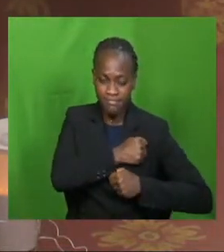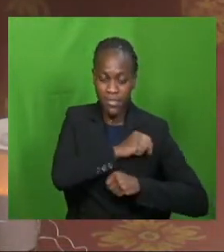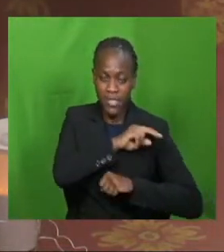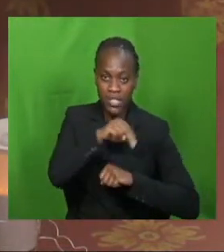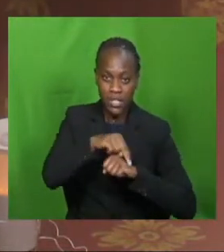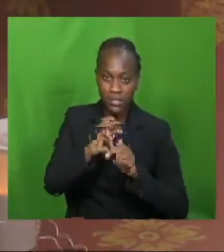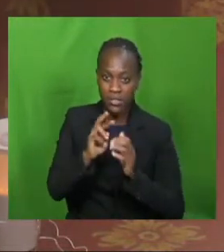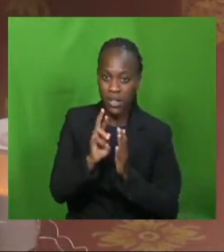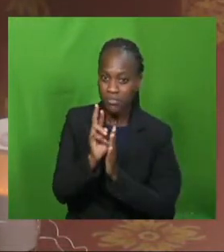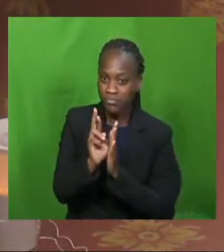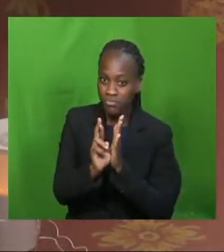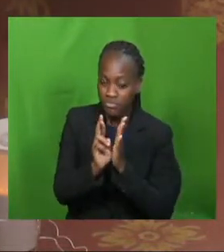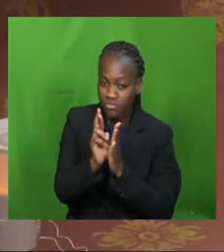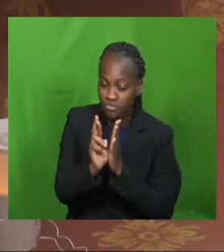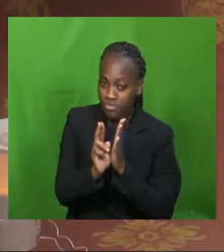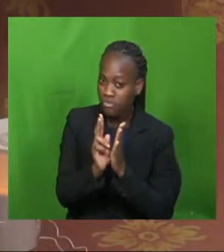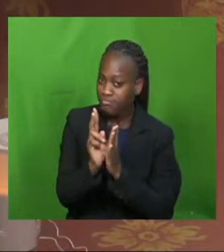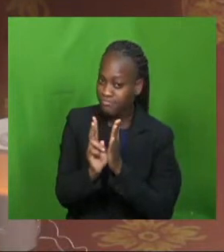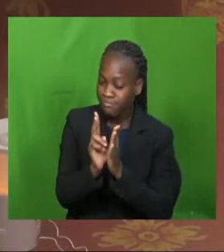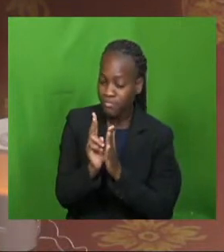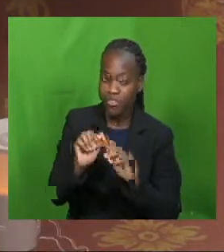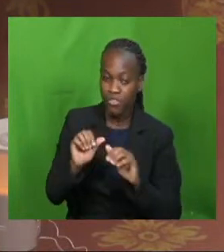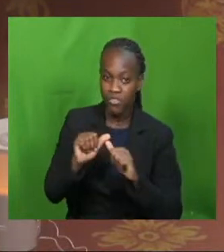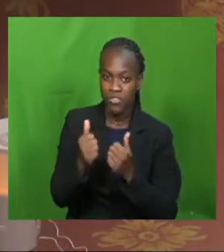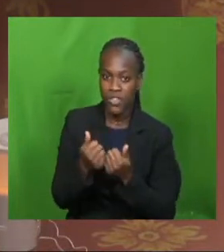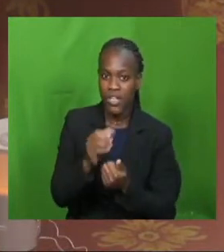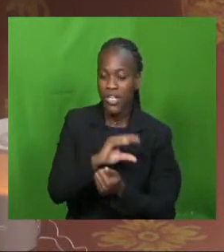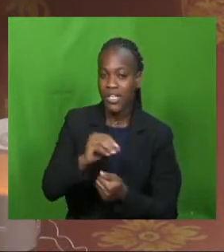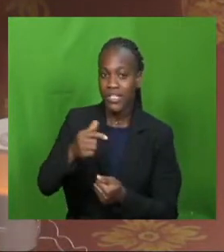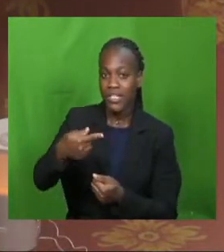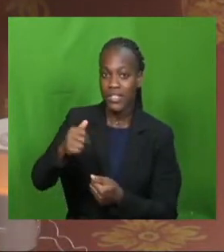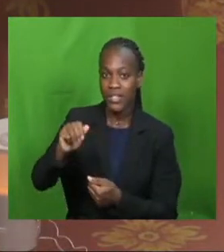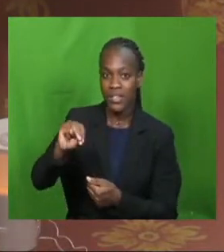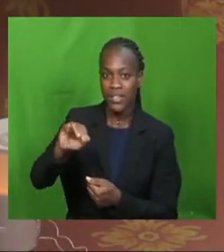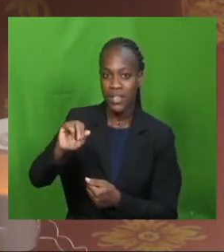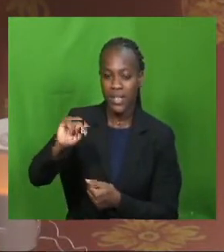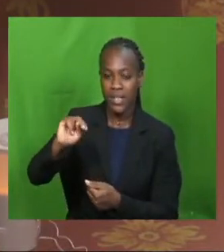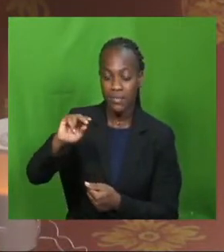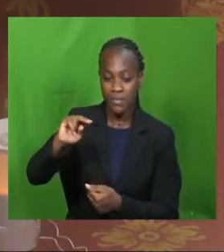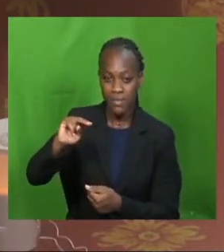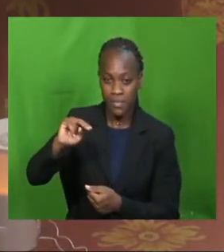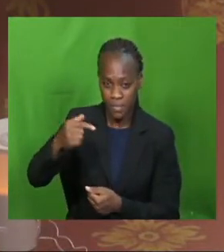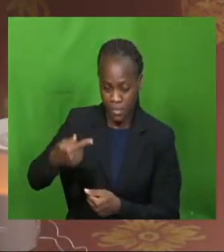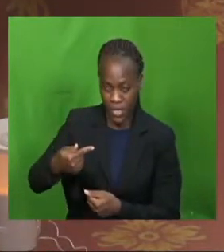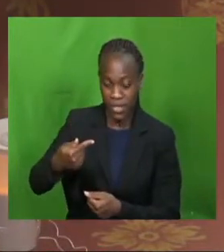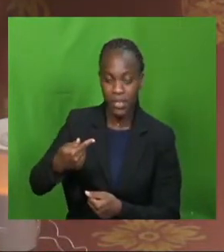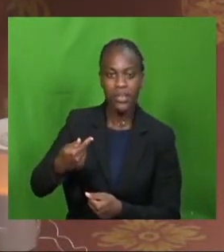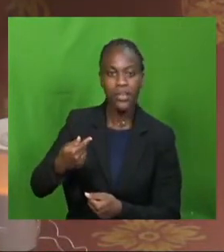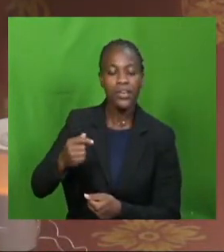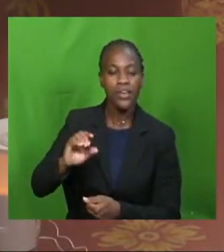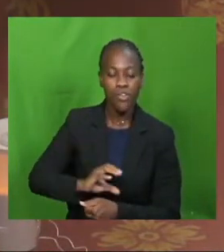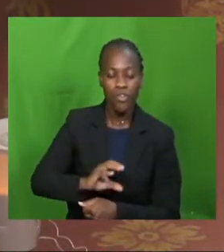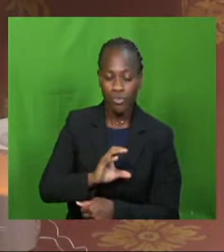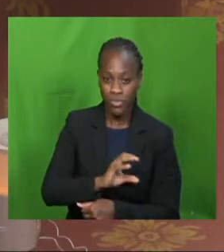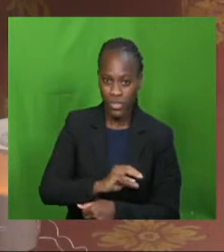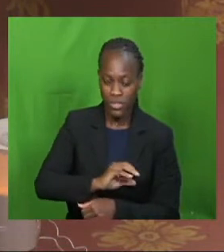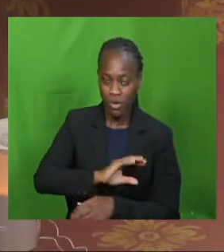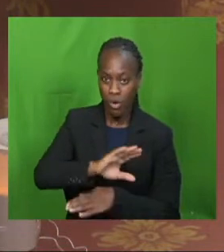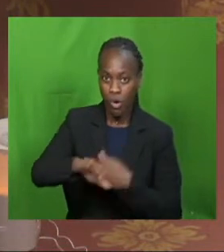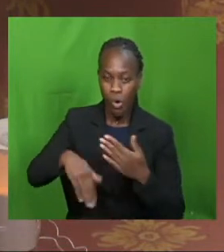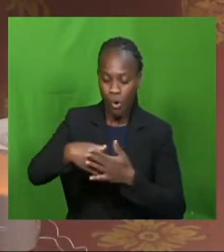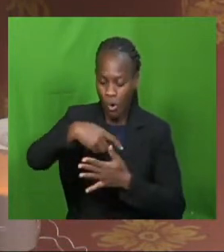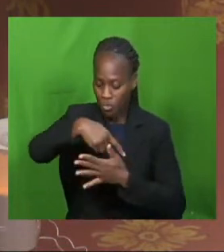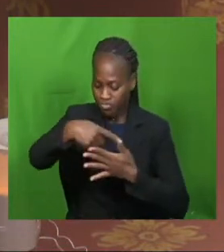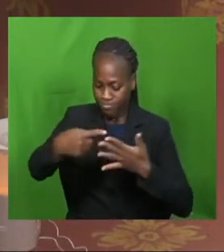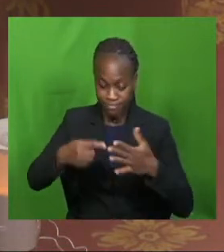Authority, the Local Government Service, and the Gaming Commission. The stakeholders agreed that they will cooperate closely and consult each other on matters